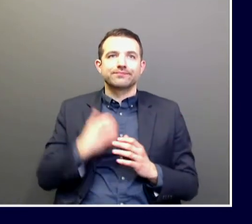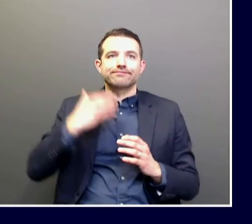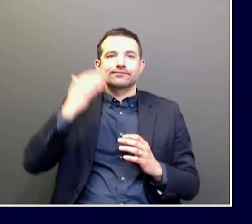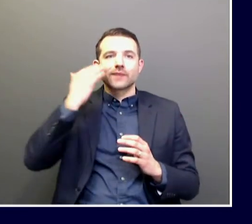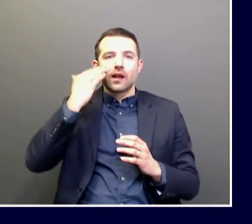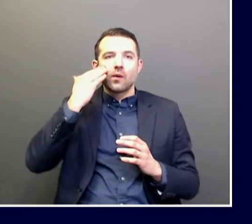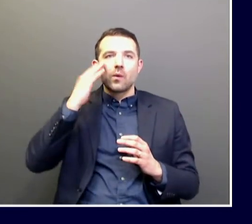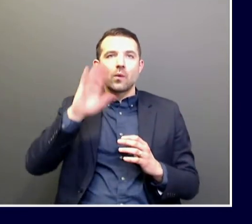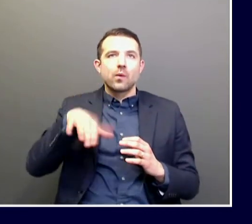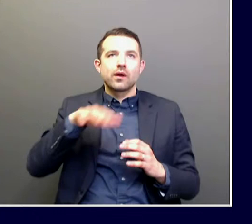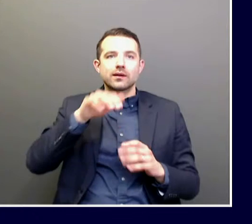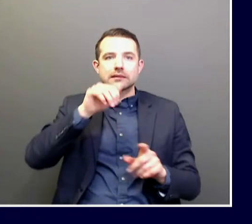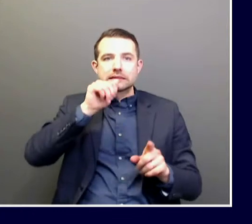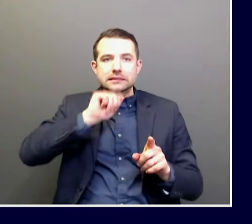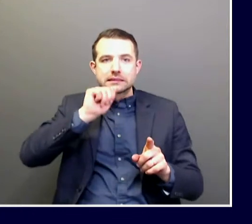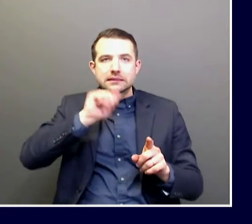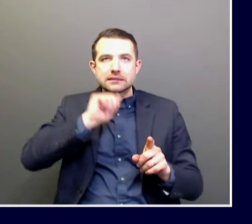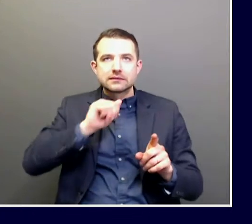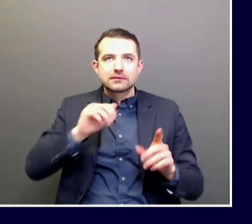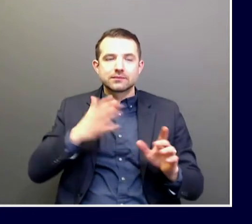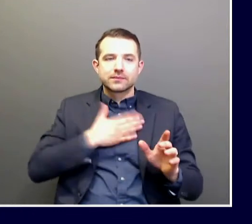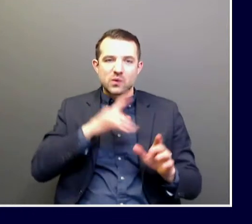a little bit more.